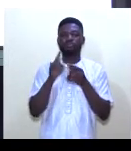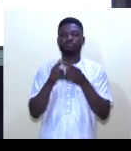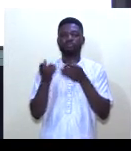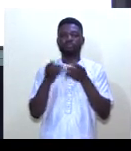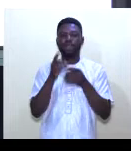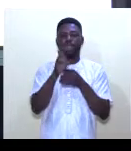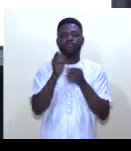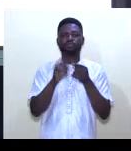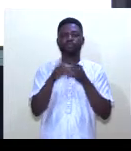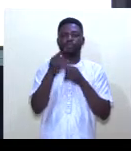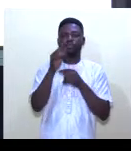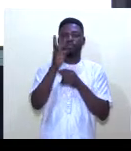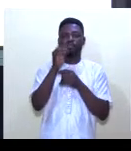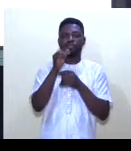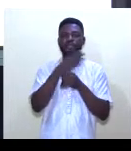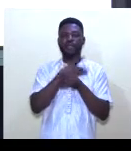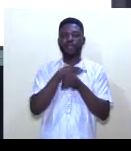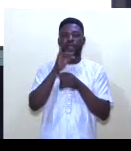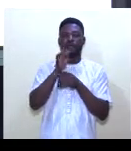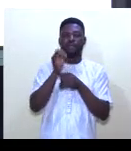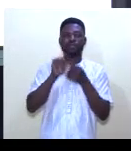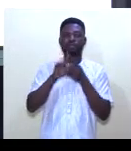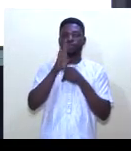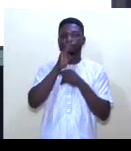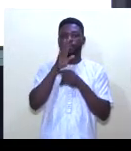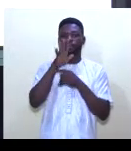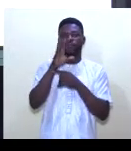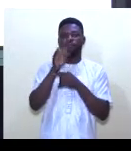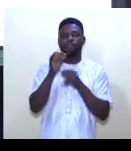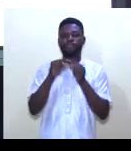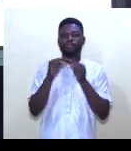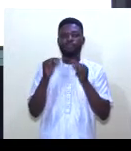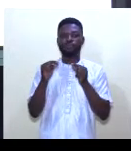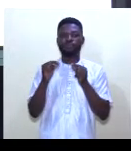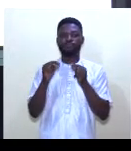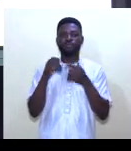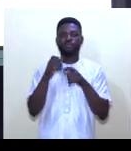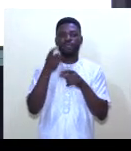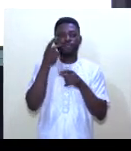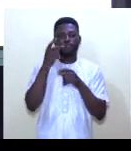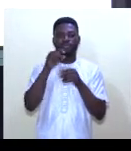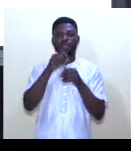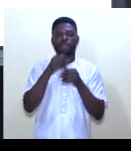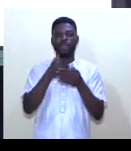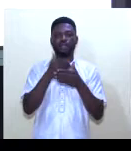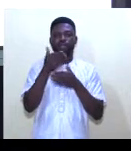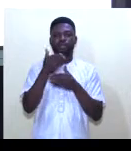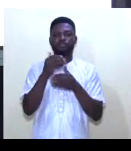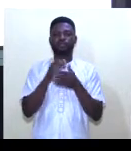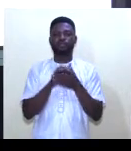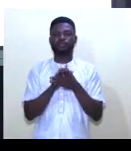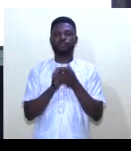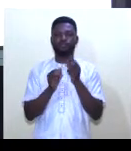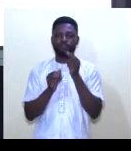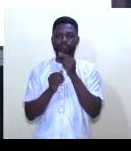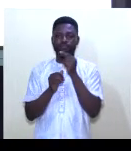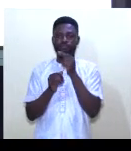that's how we got x to be 60 and y to be 50 degrees. Let's check out the next